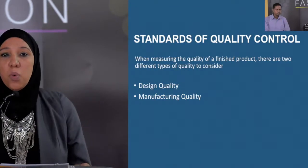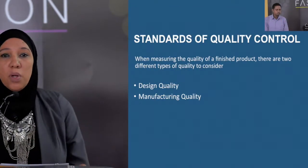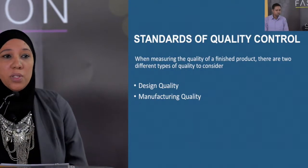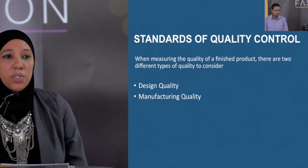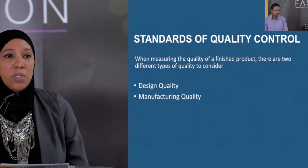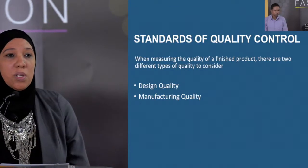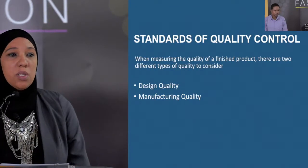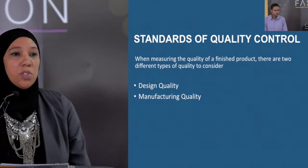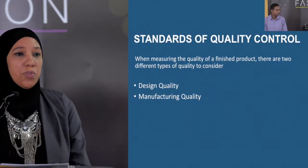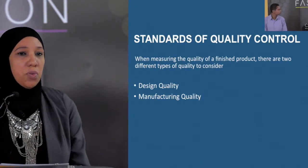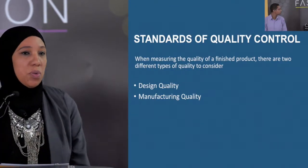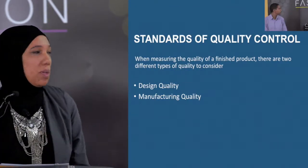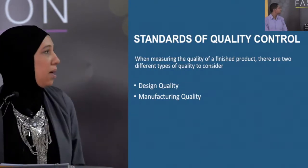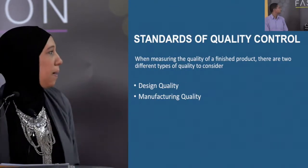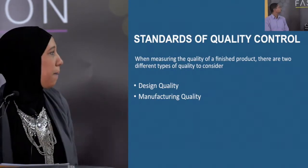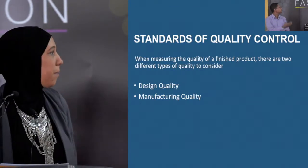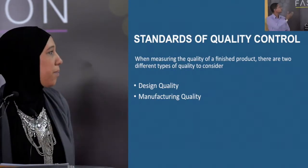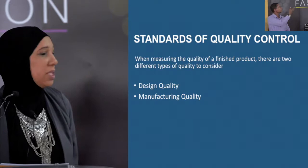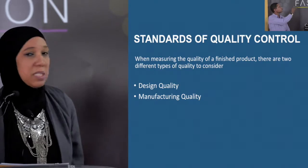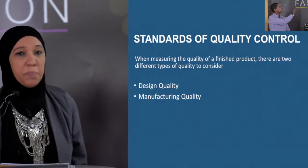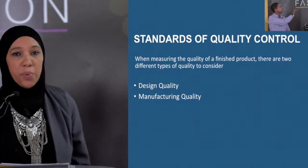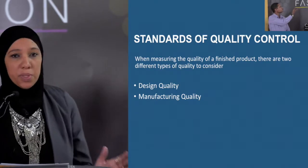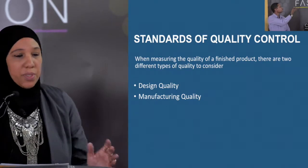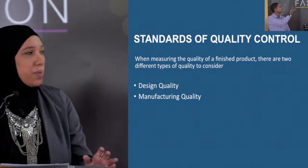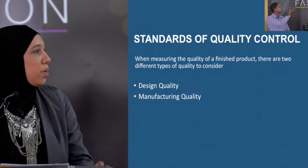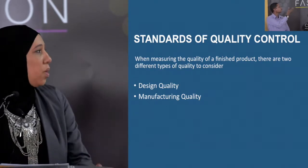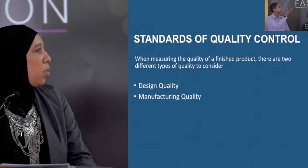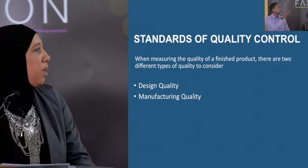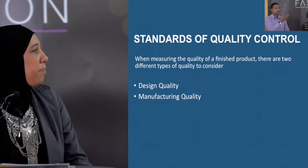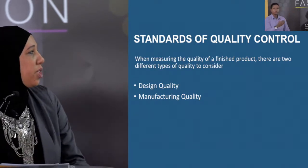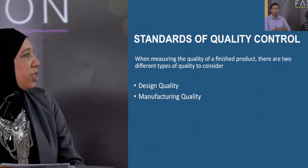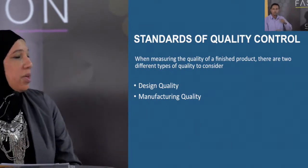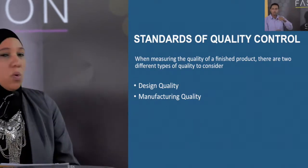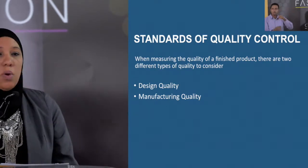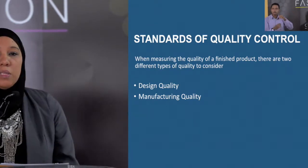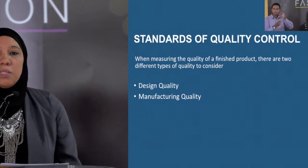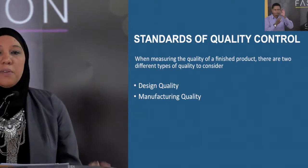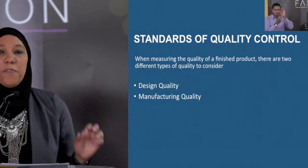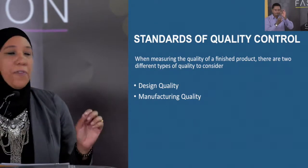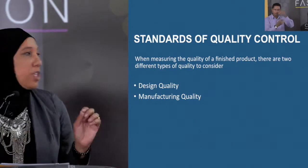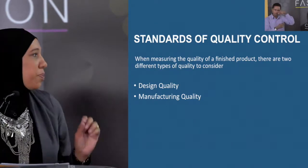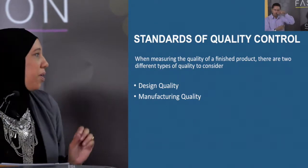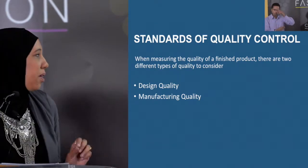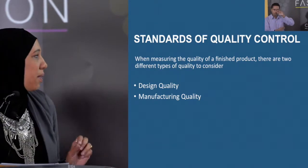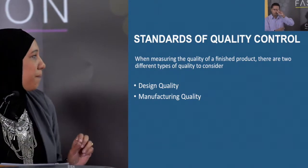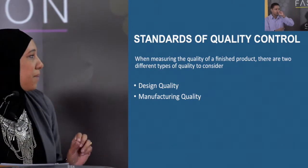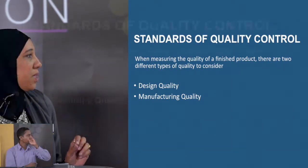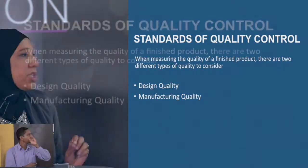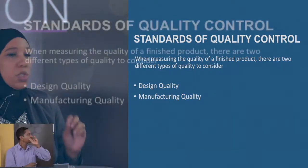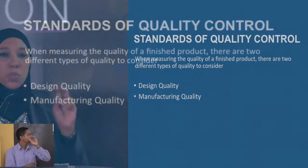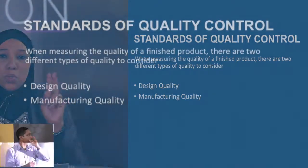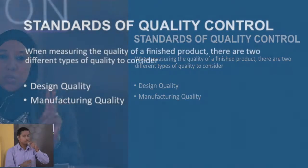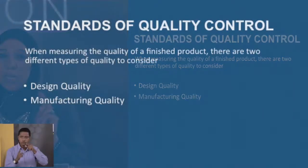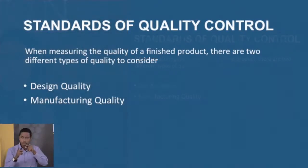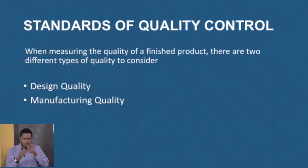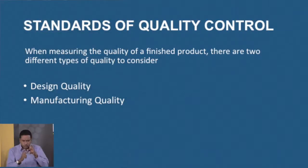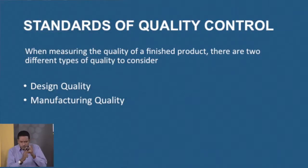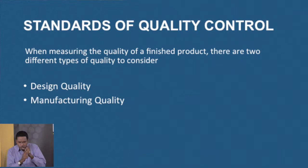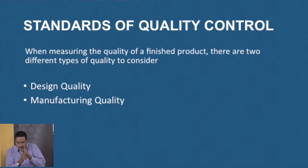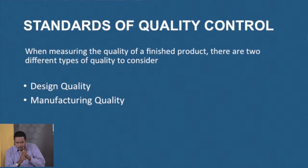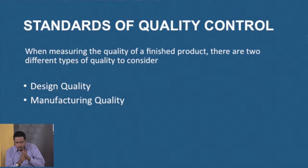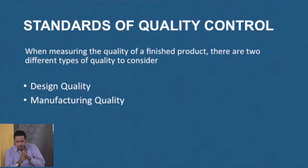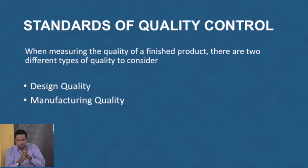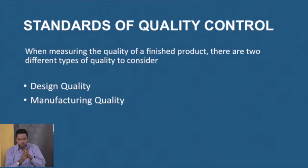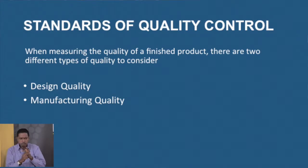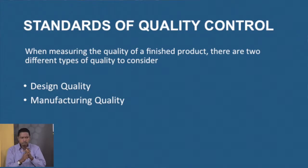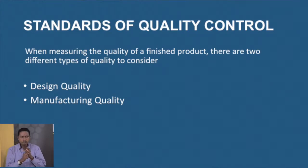Standards of quality control is important. When measuring the quality of a finished product, there are two types